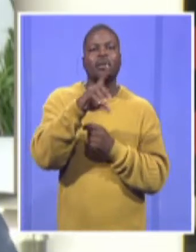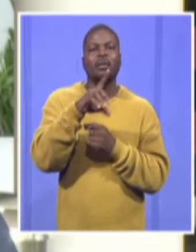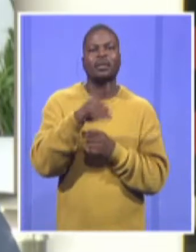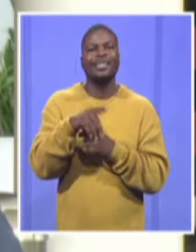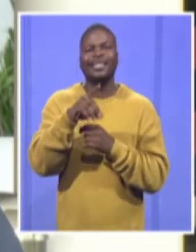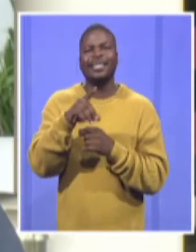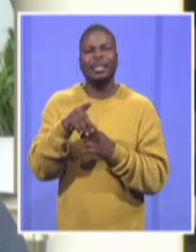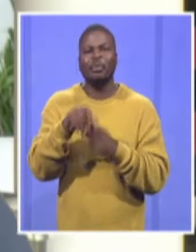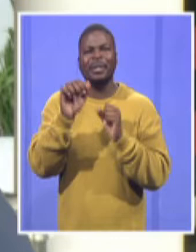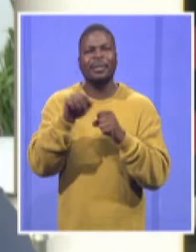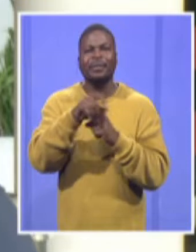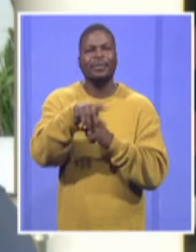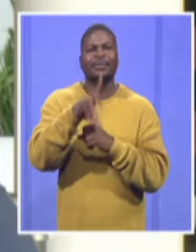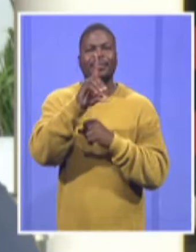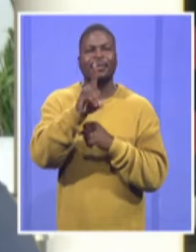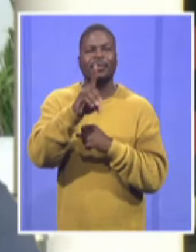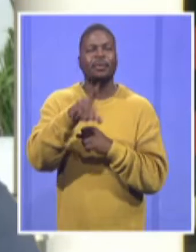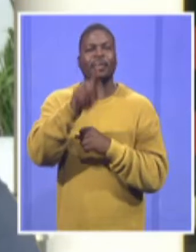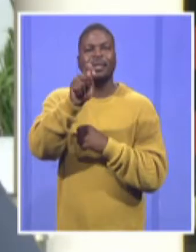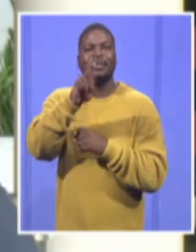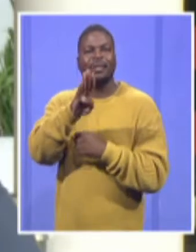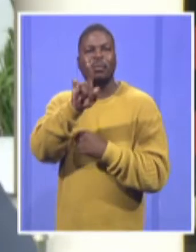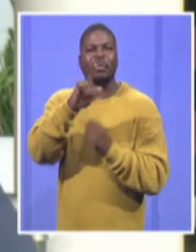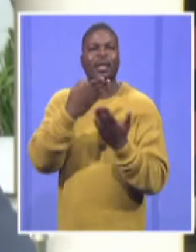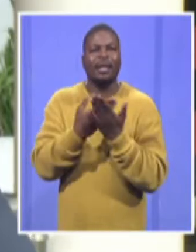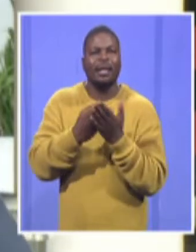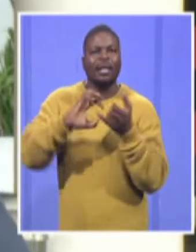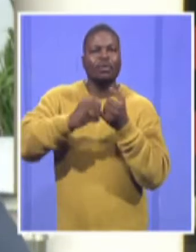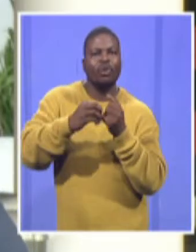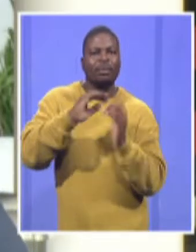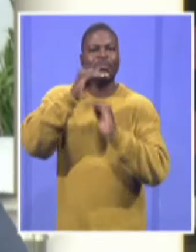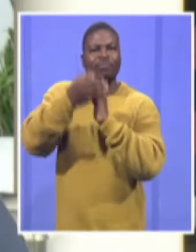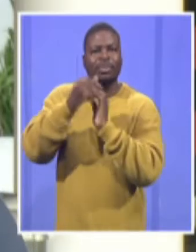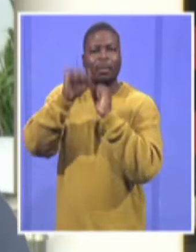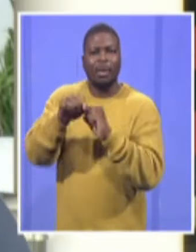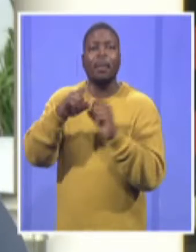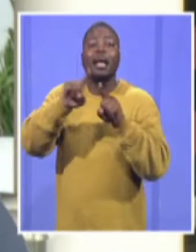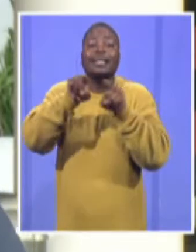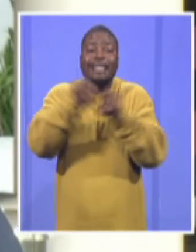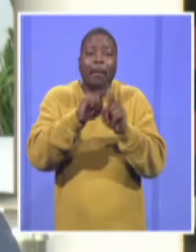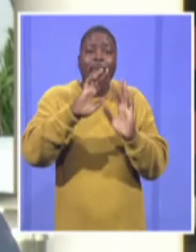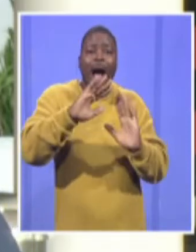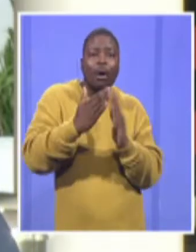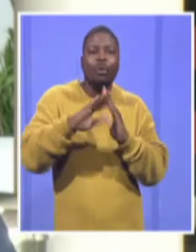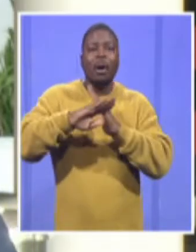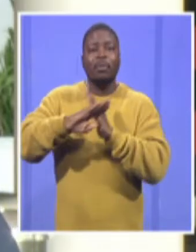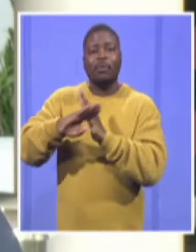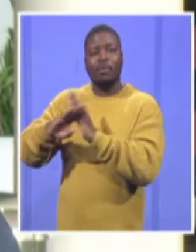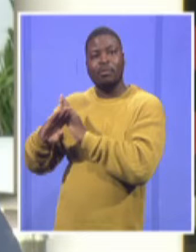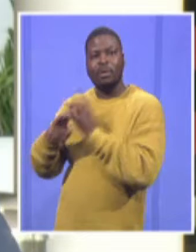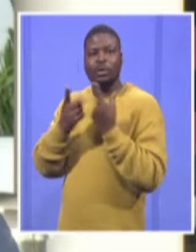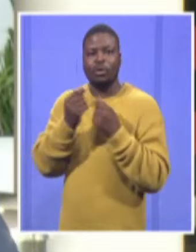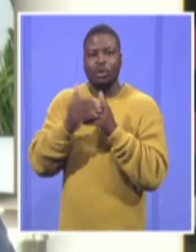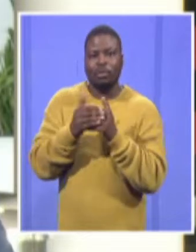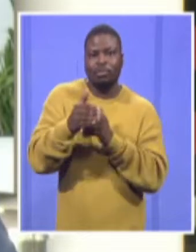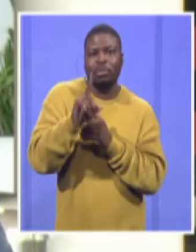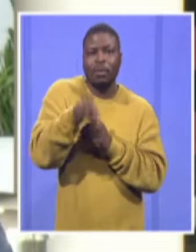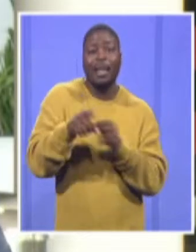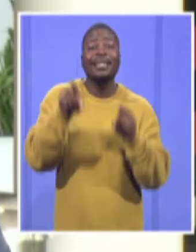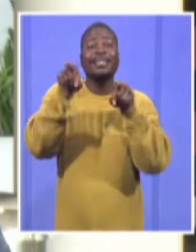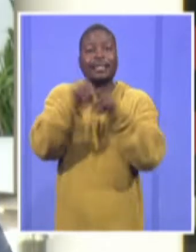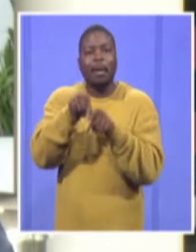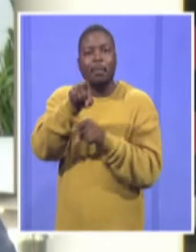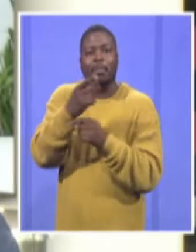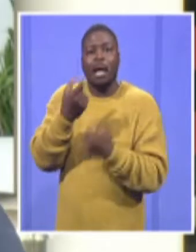levels. But also the issue of preventative methods that are there in the country, which are very expensive for